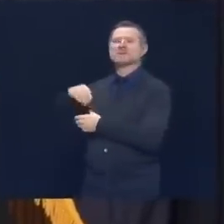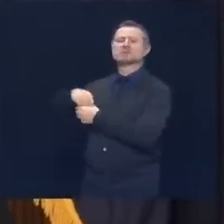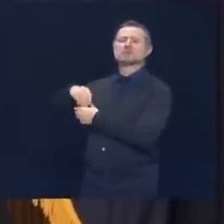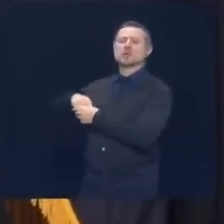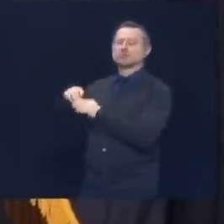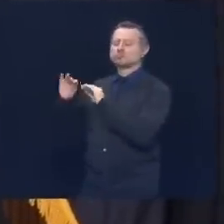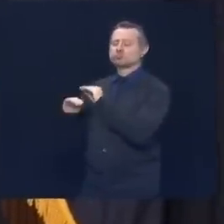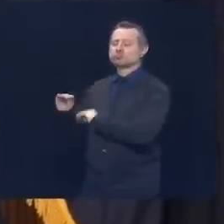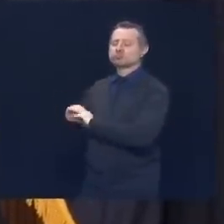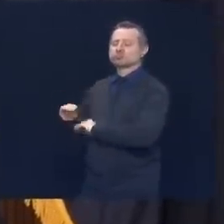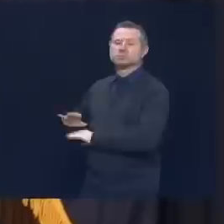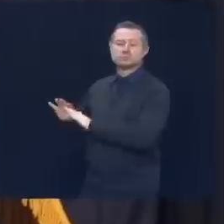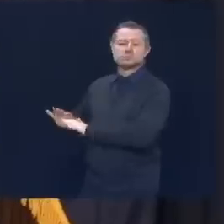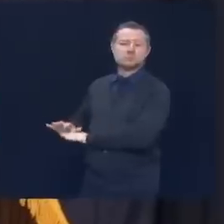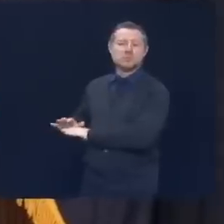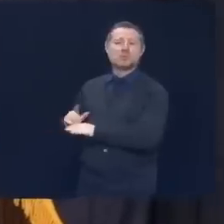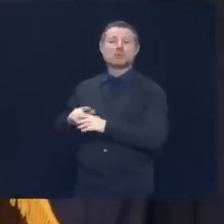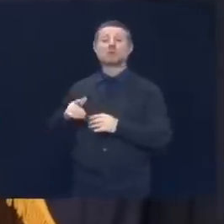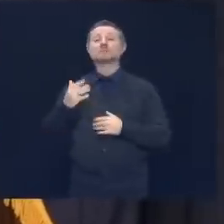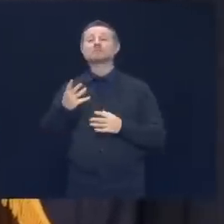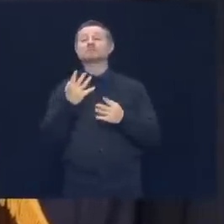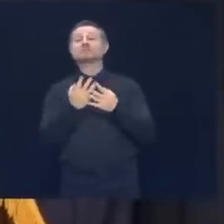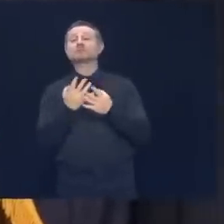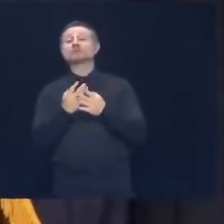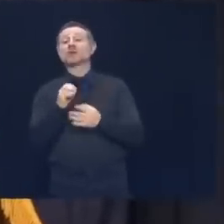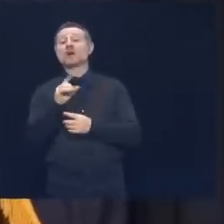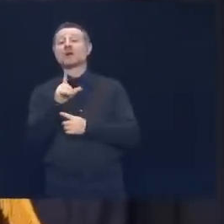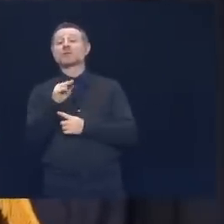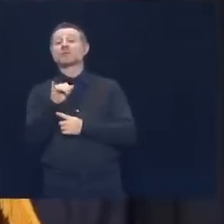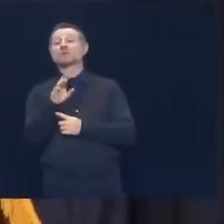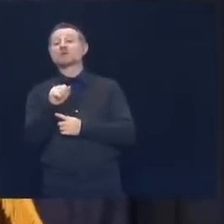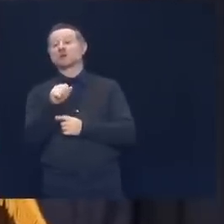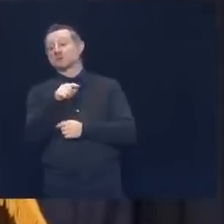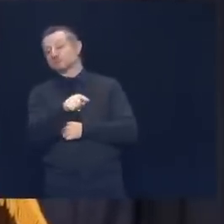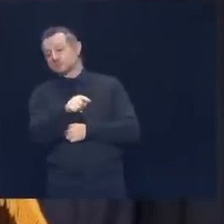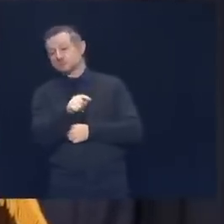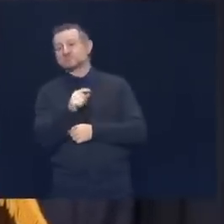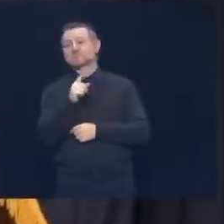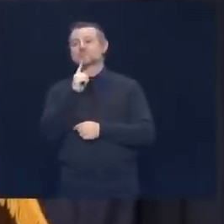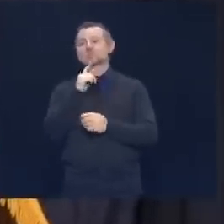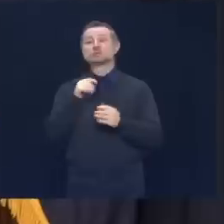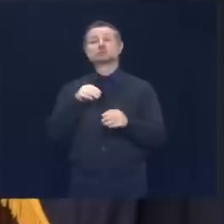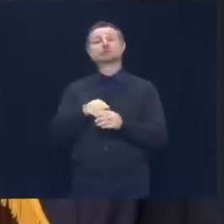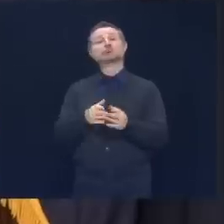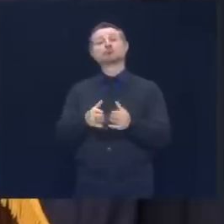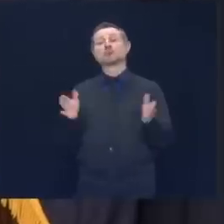Overall, the docs has done a fantastic job with COVID overall. We've done